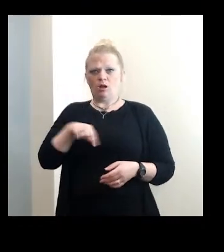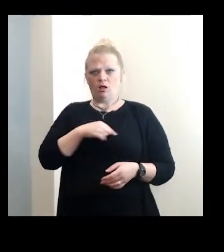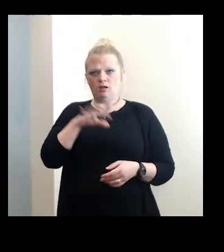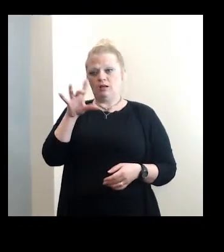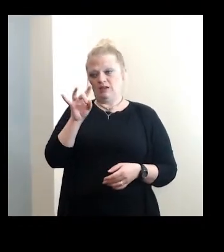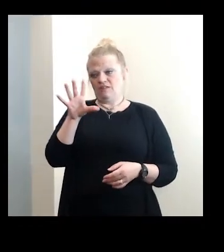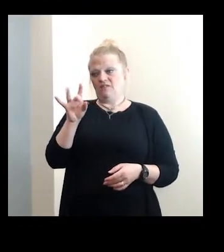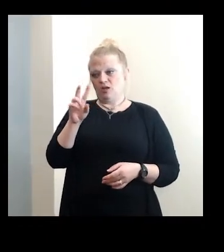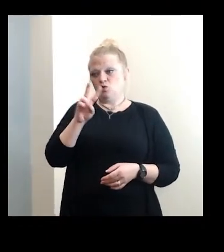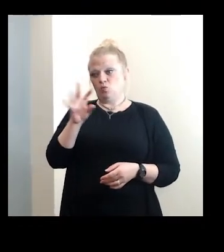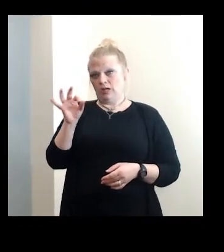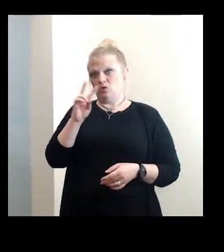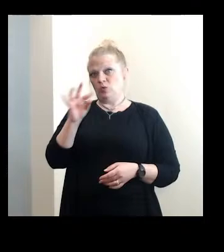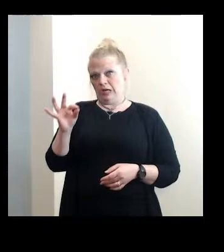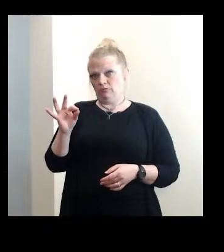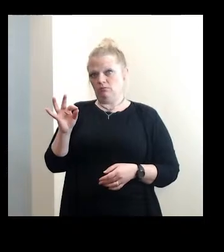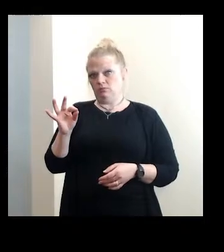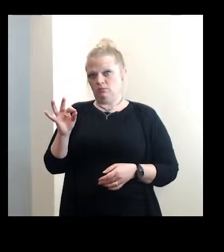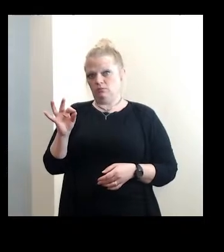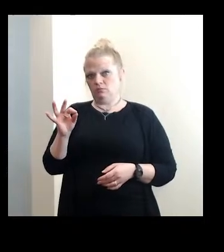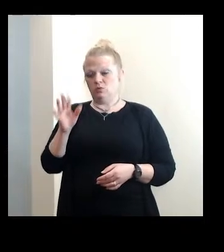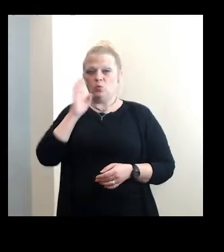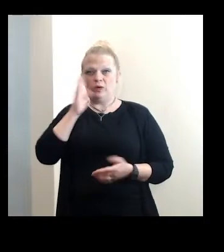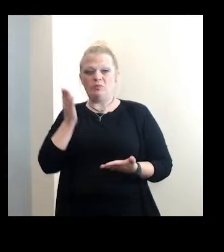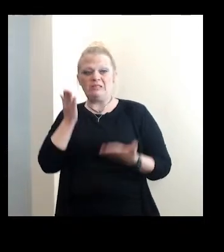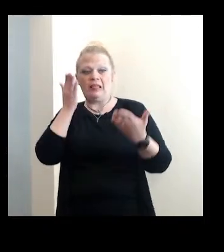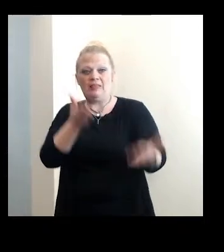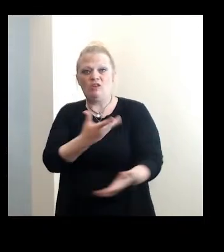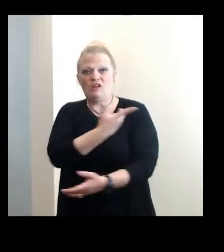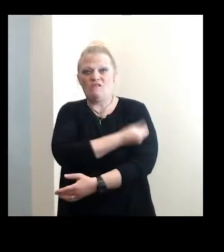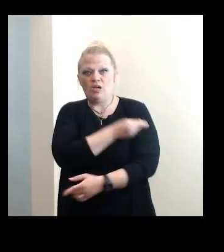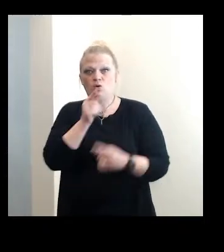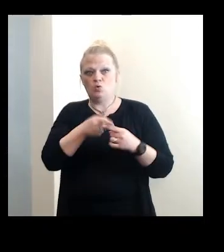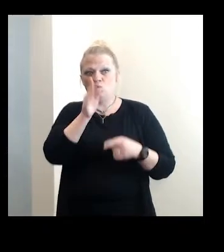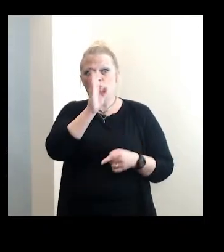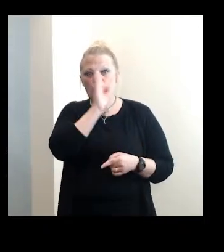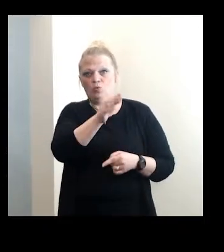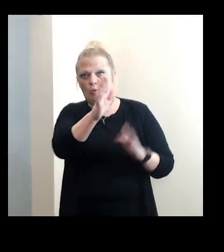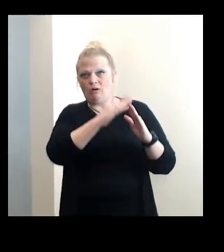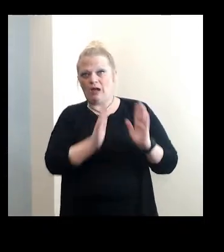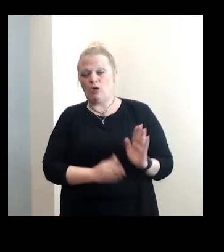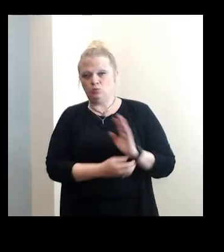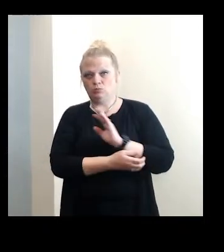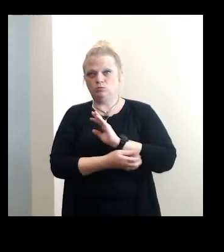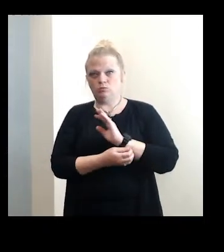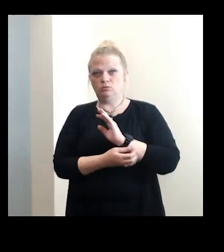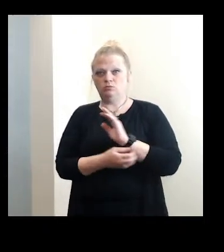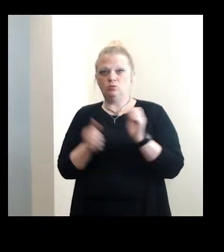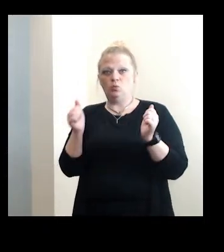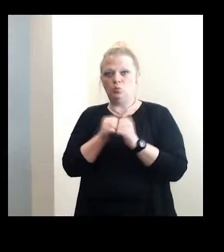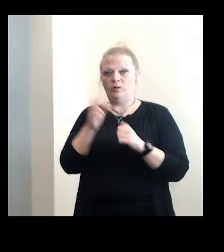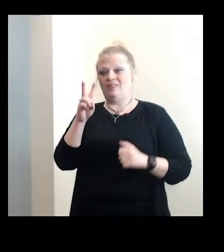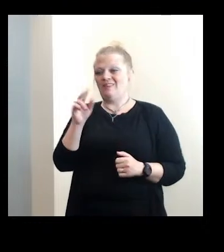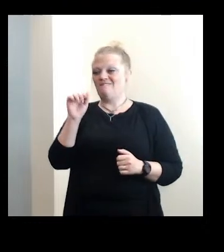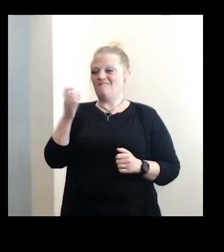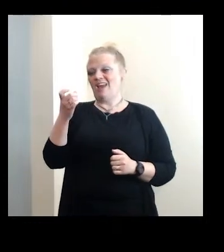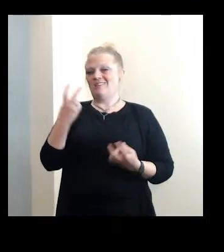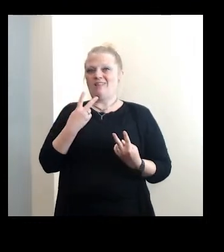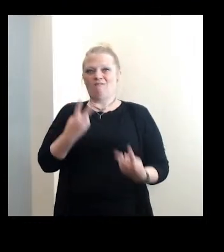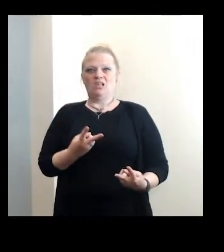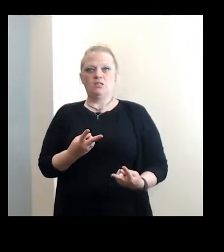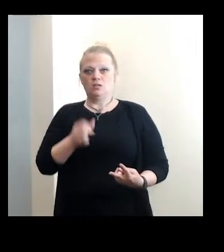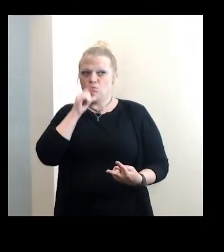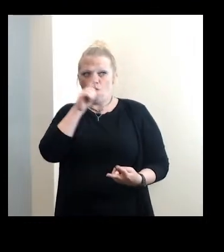at 858-2929 and we will deliver a vaccine directly to your house with our Vax Visit. So you don't have to